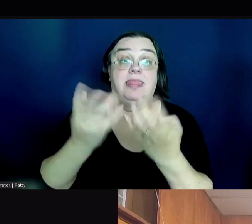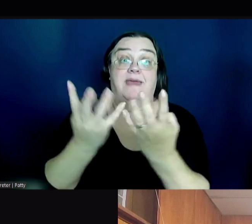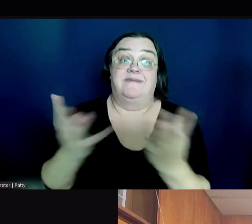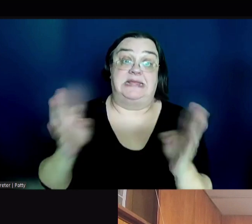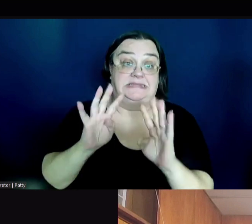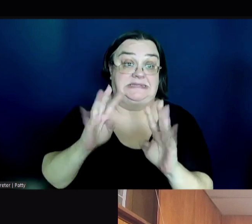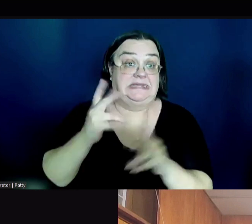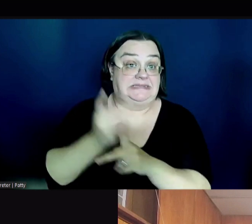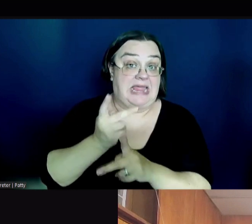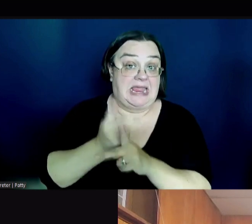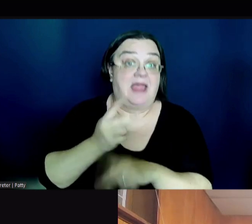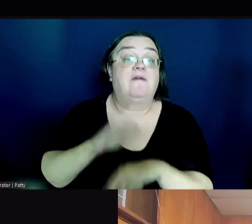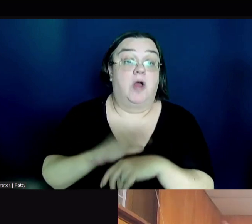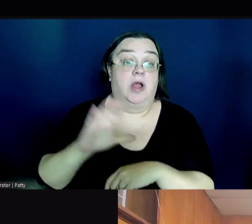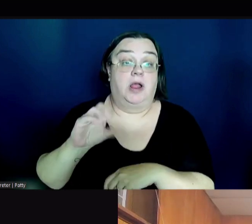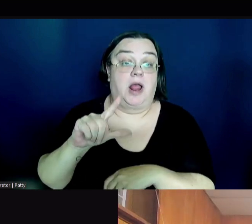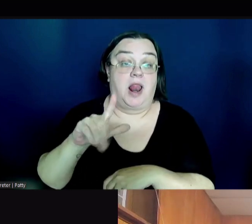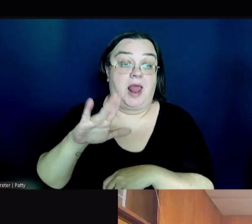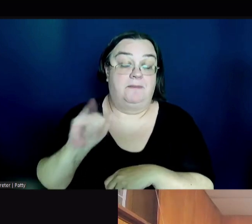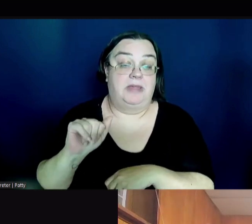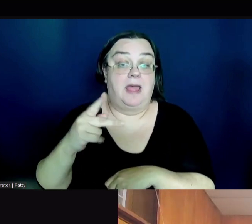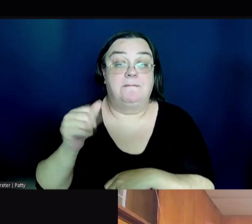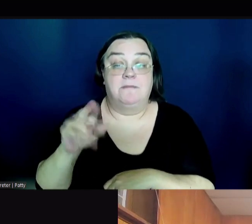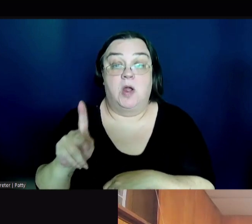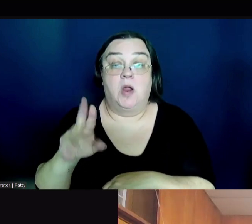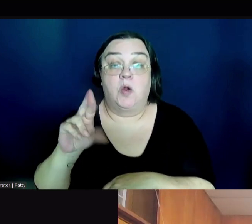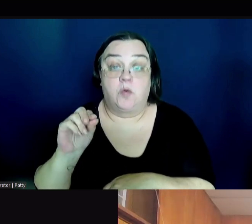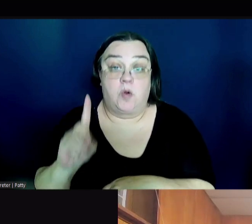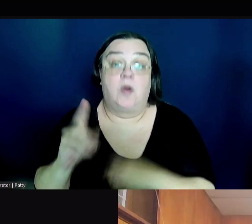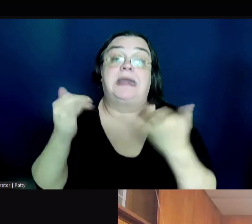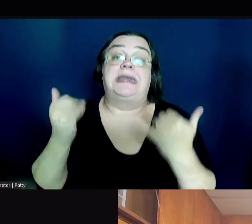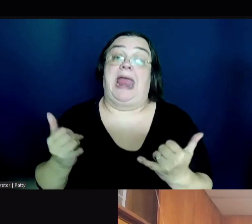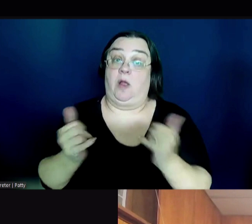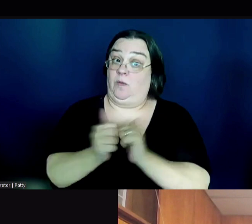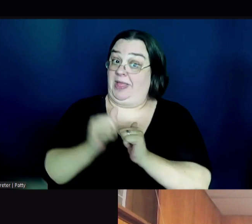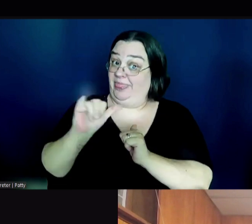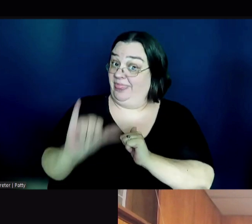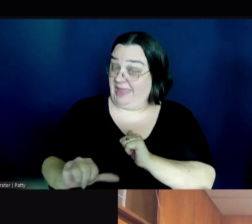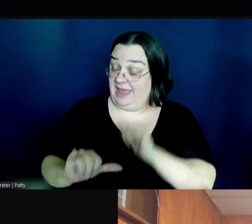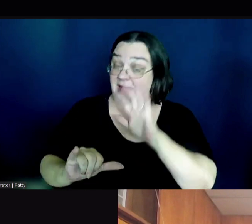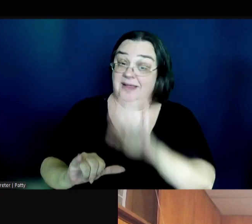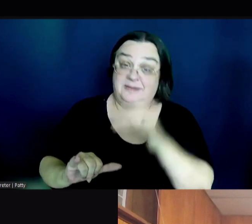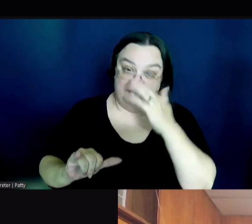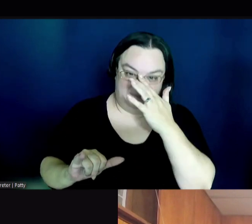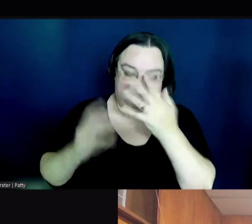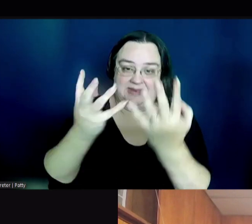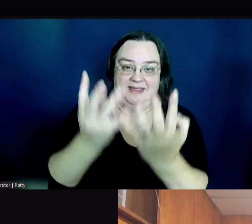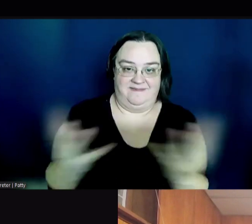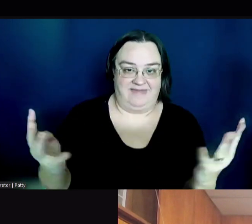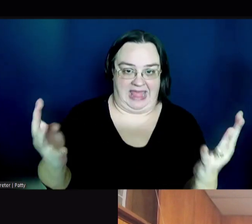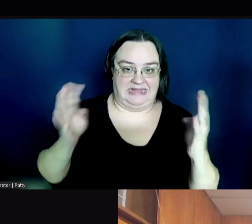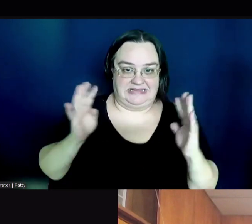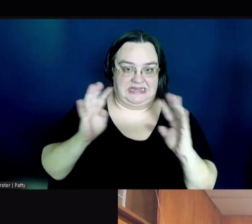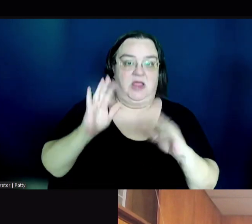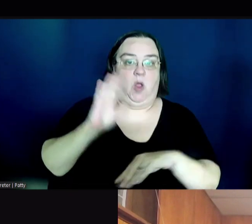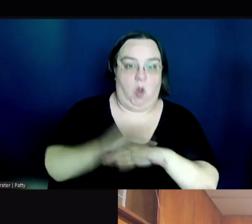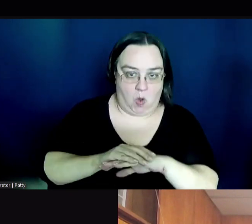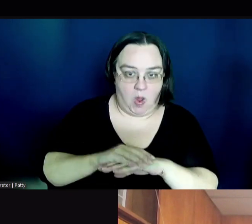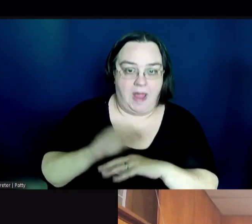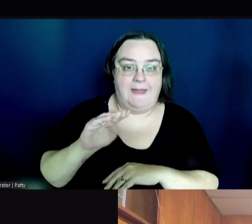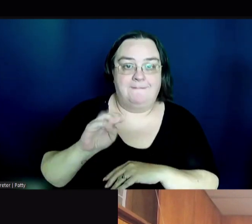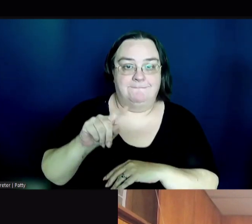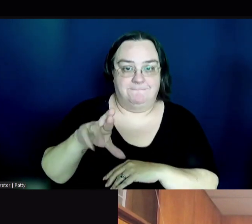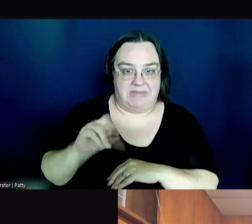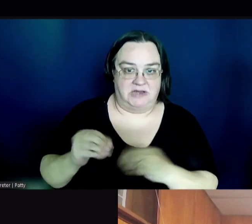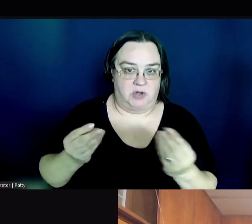on Columbia Park Road. That being said, the fencing that is on Metro property